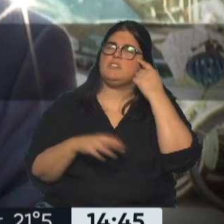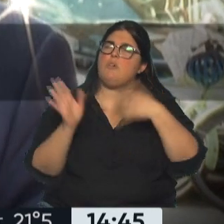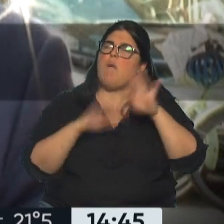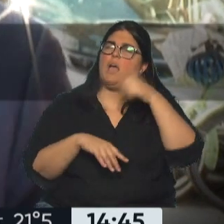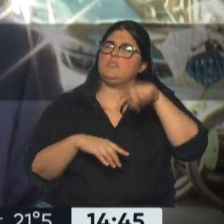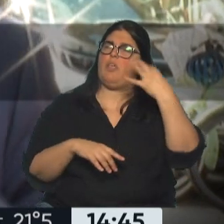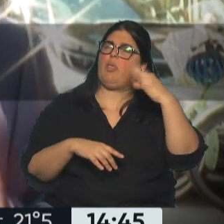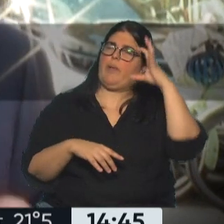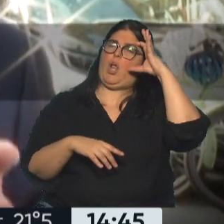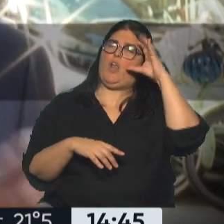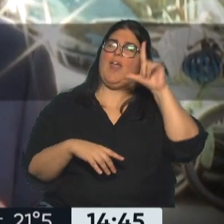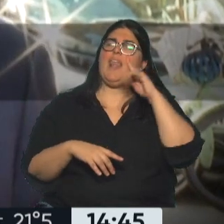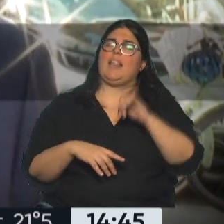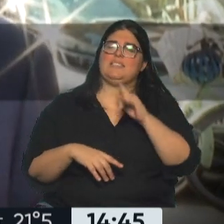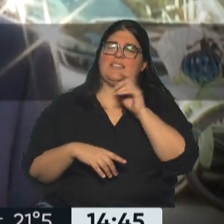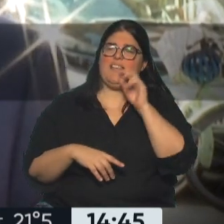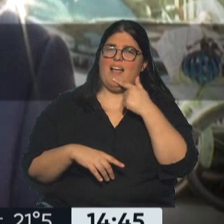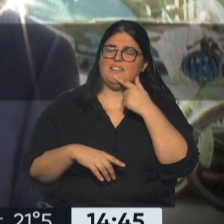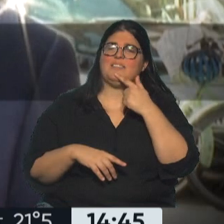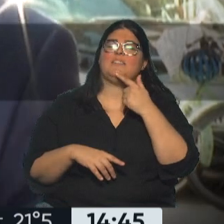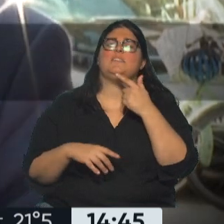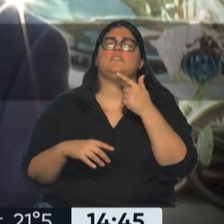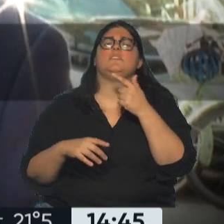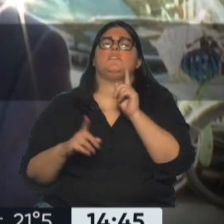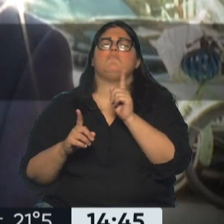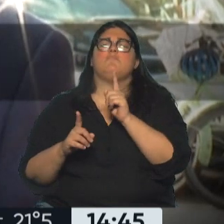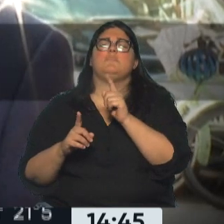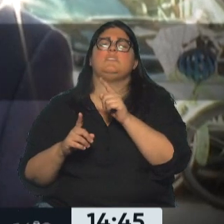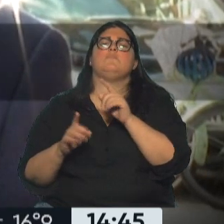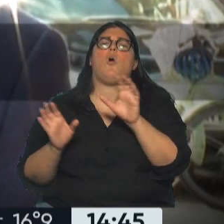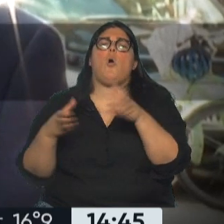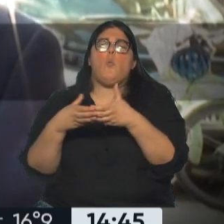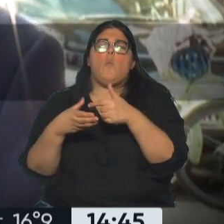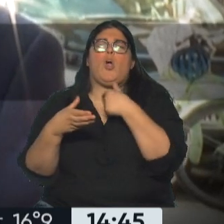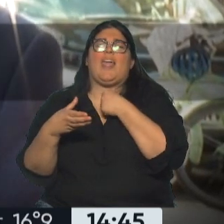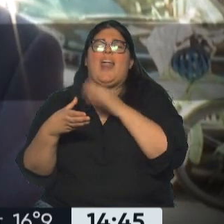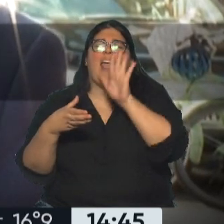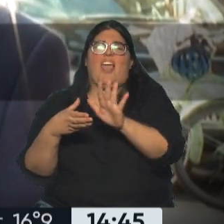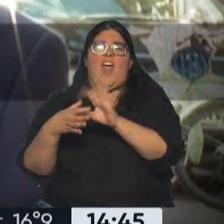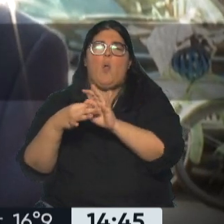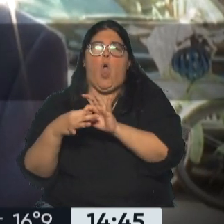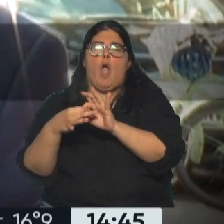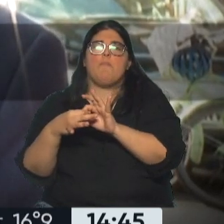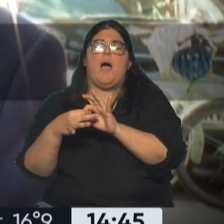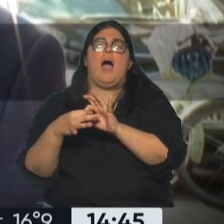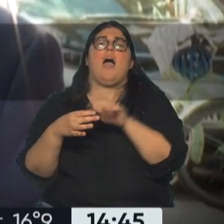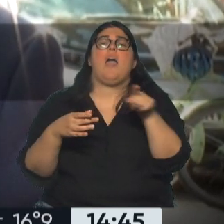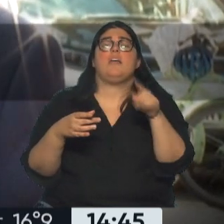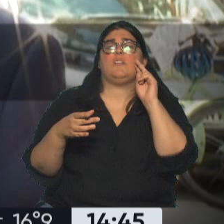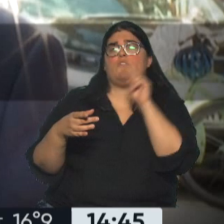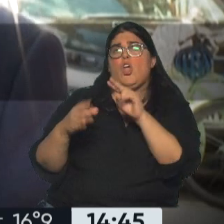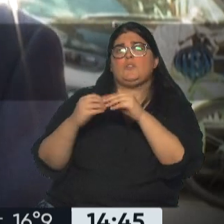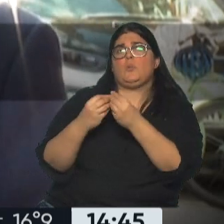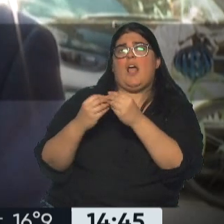is, although she was on the Remain side when it came to the referendum, as soon as the result was in, she accepted the result, unlike a lot of